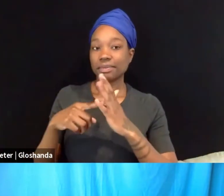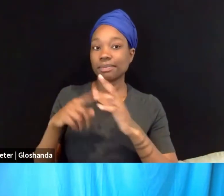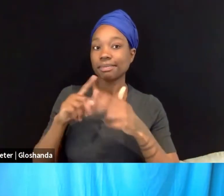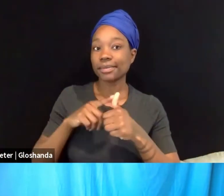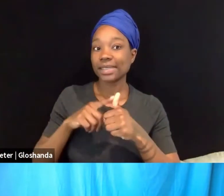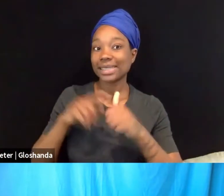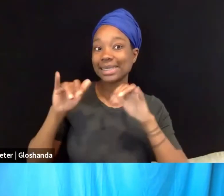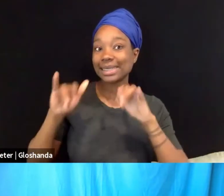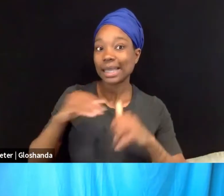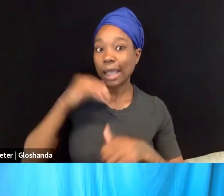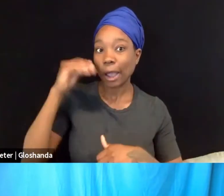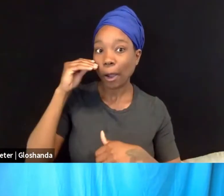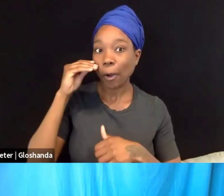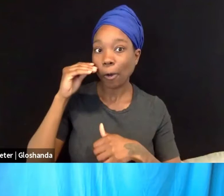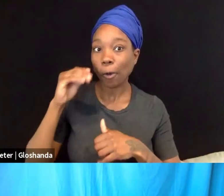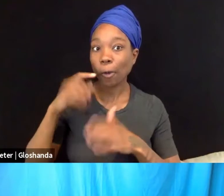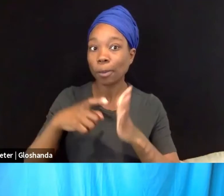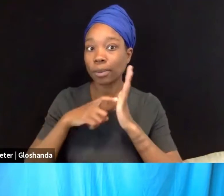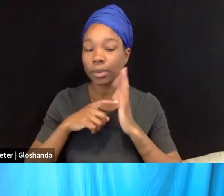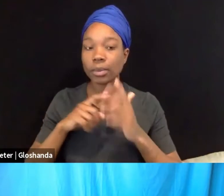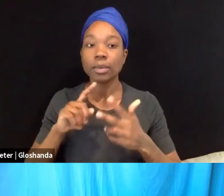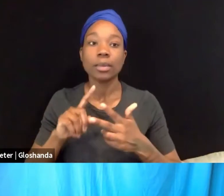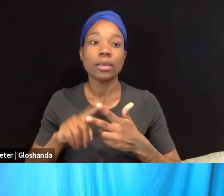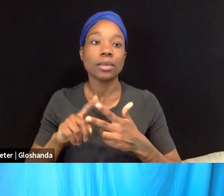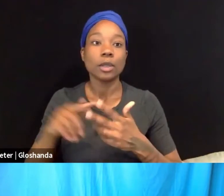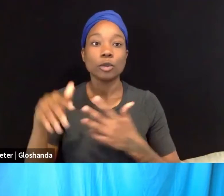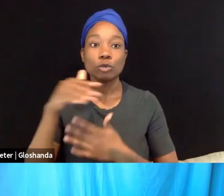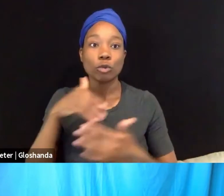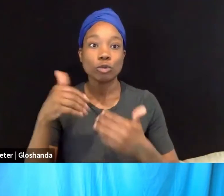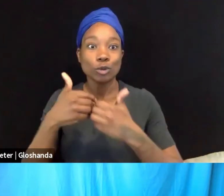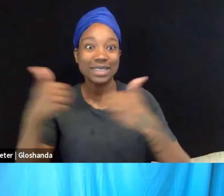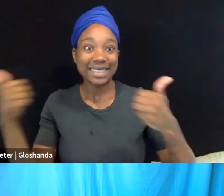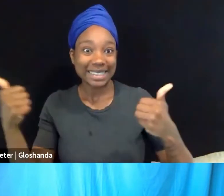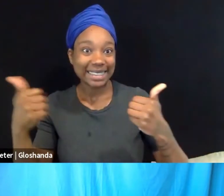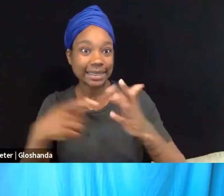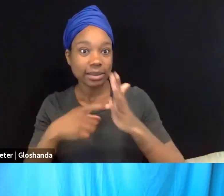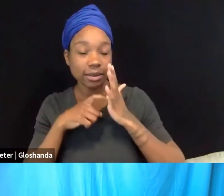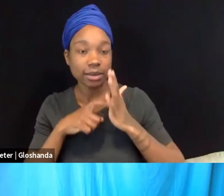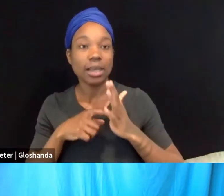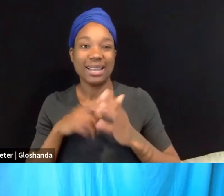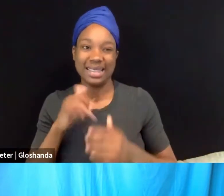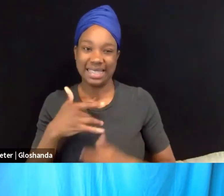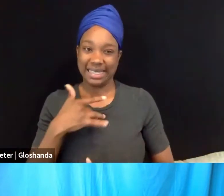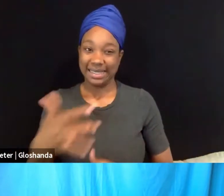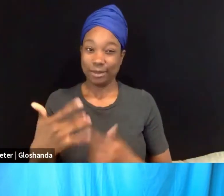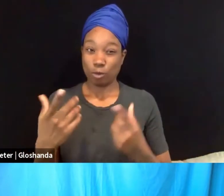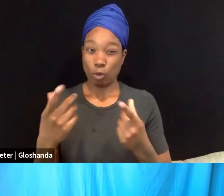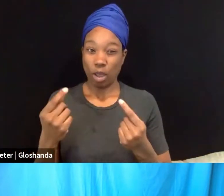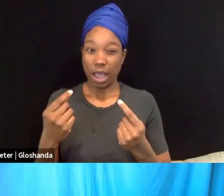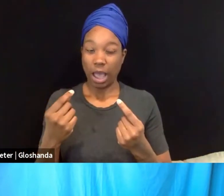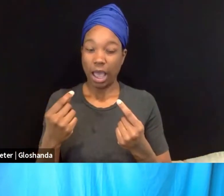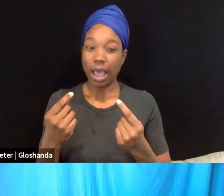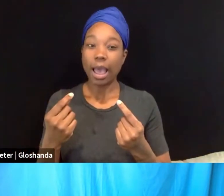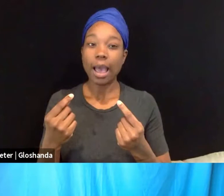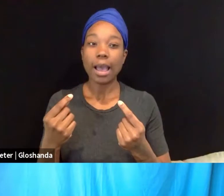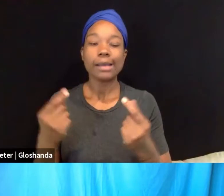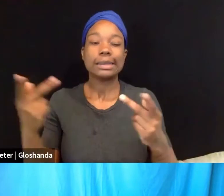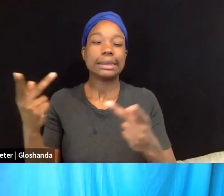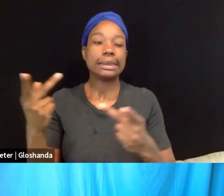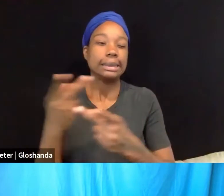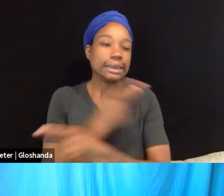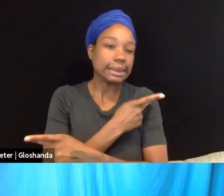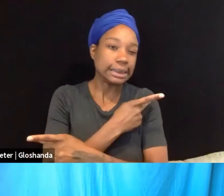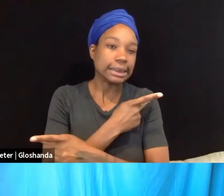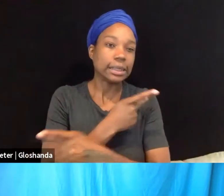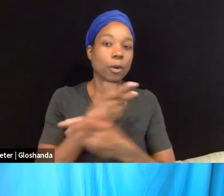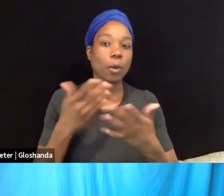social distancing guidelines. They tended to only escalate an existing social